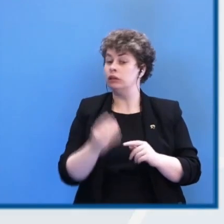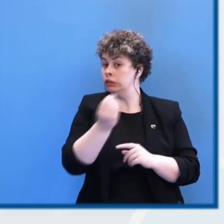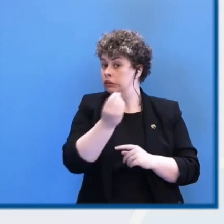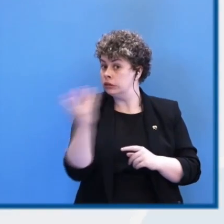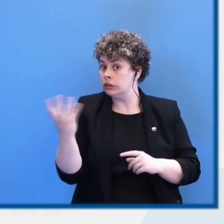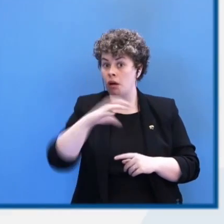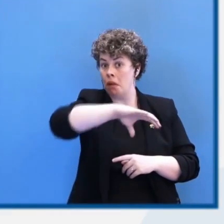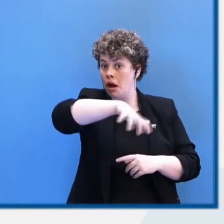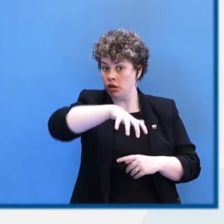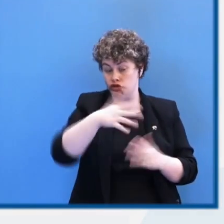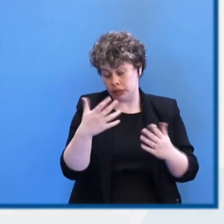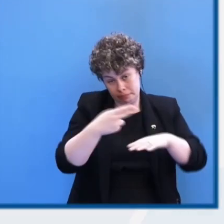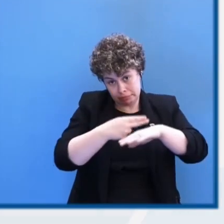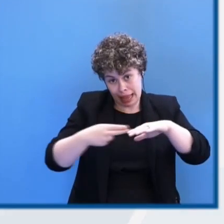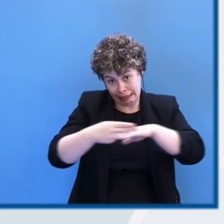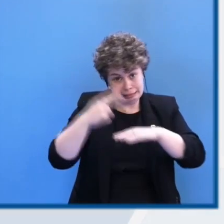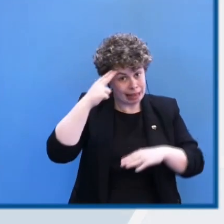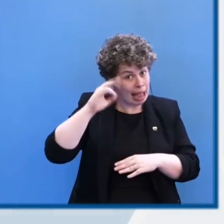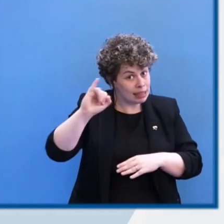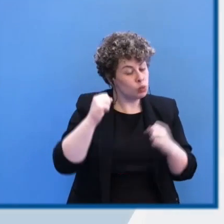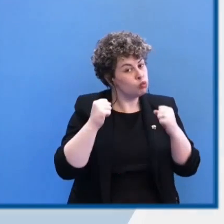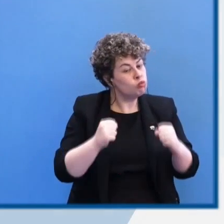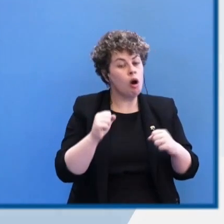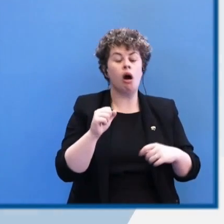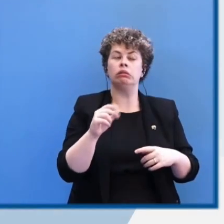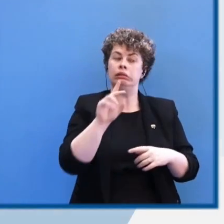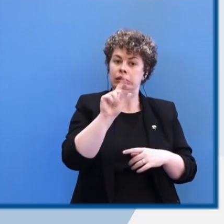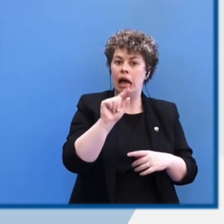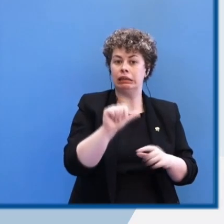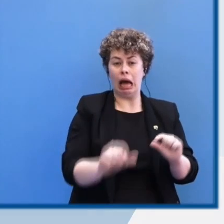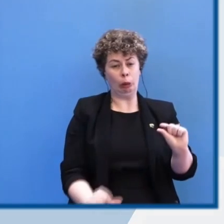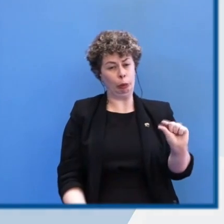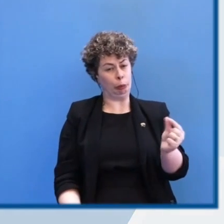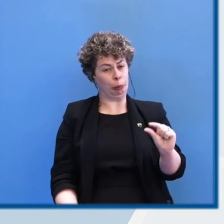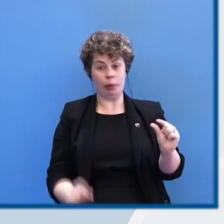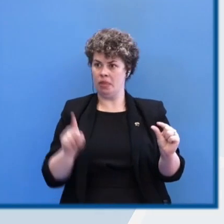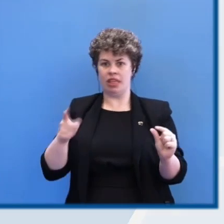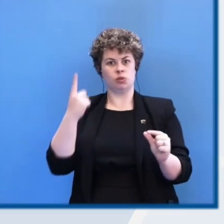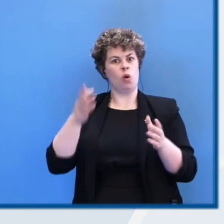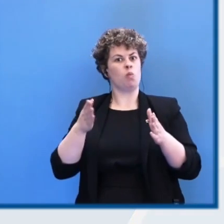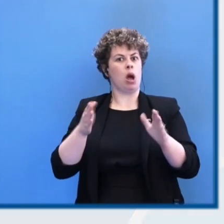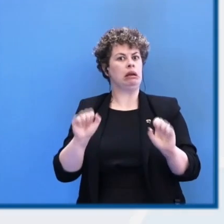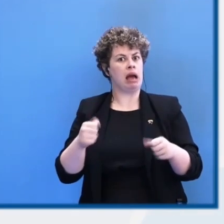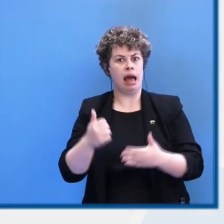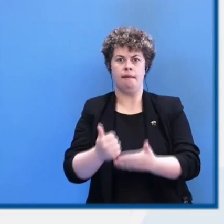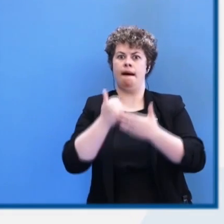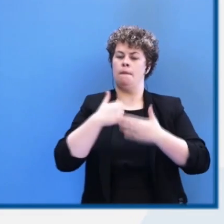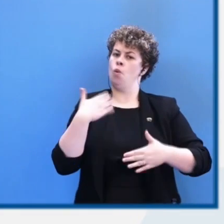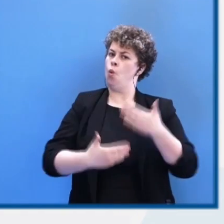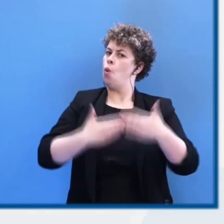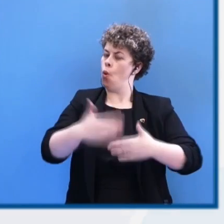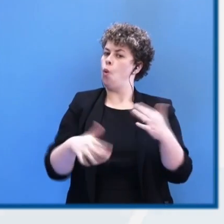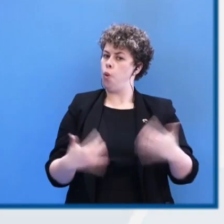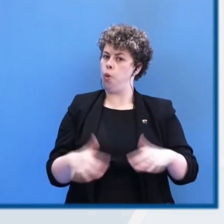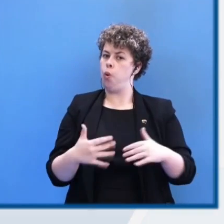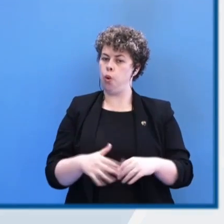poor, that's one source of data which could very well help quite a lot. We're going to